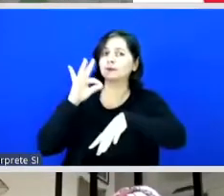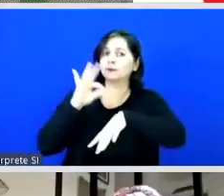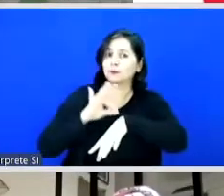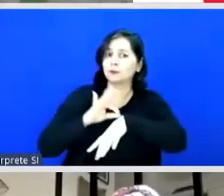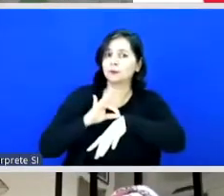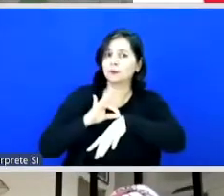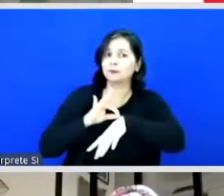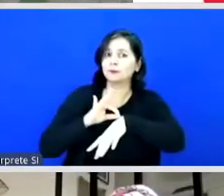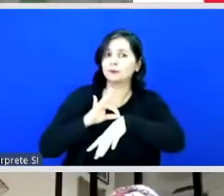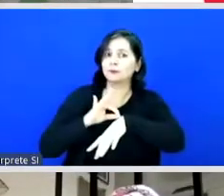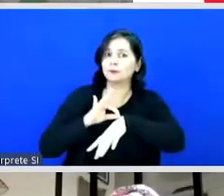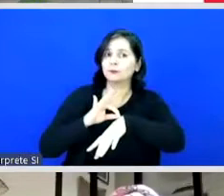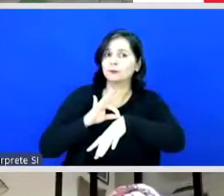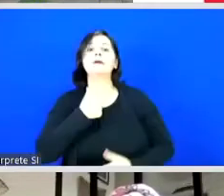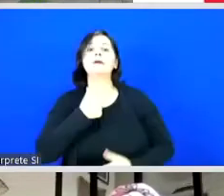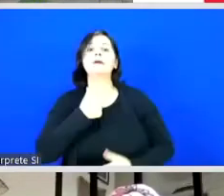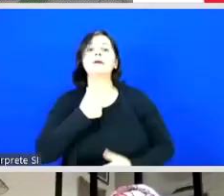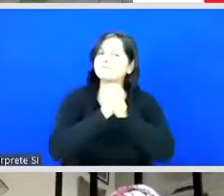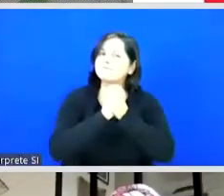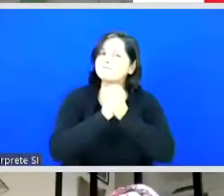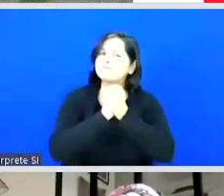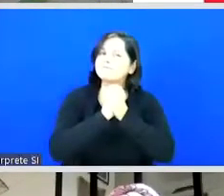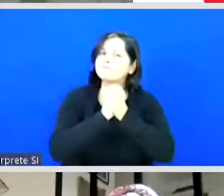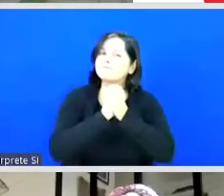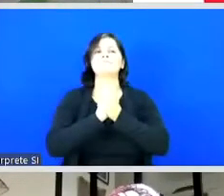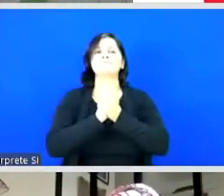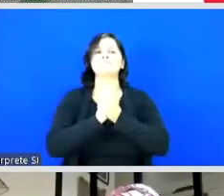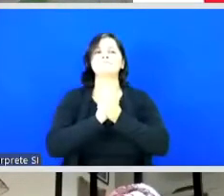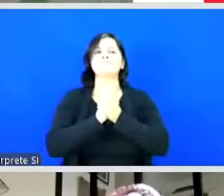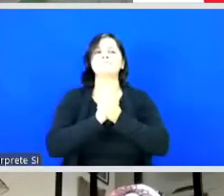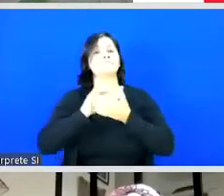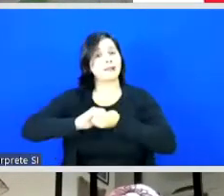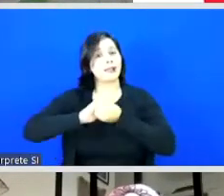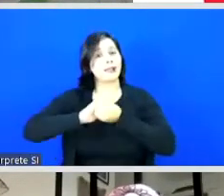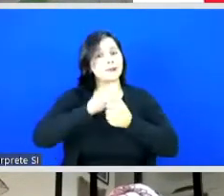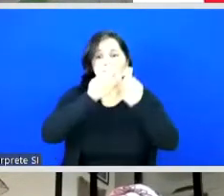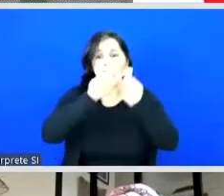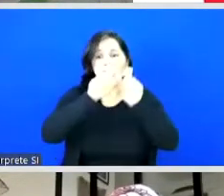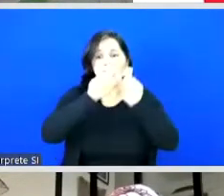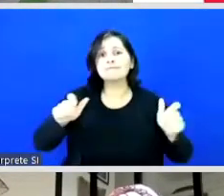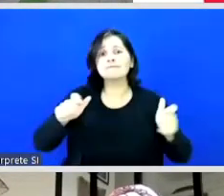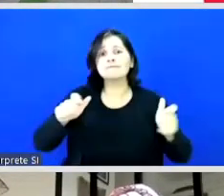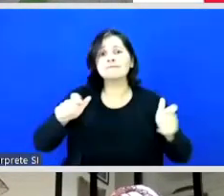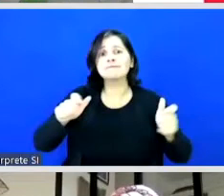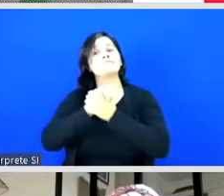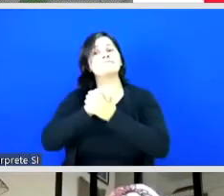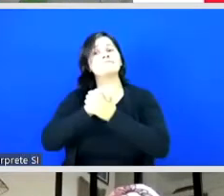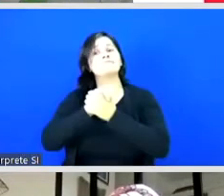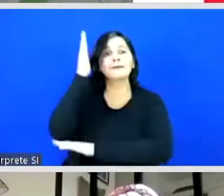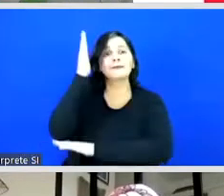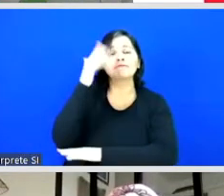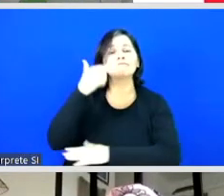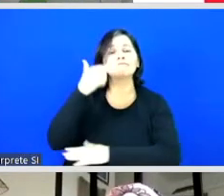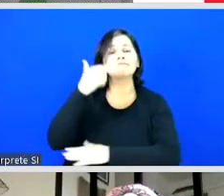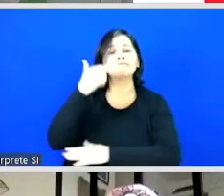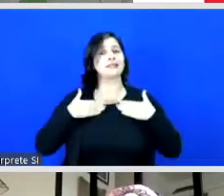and honor to be with all the wonderful women in these panels. Hi, Mary. I cannot start without saying a special hi